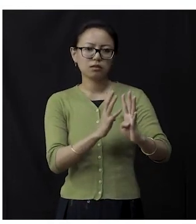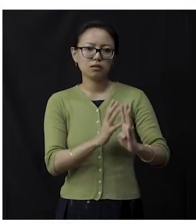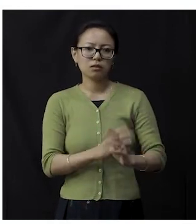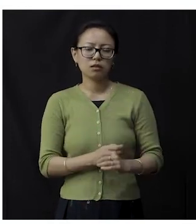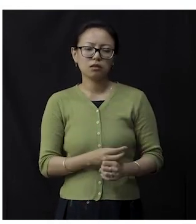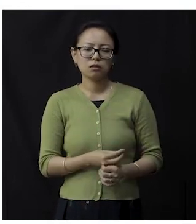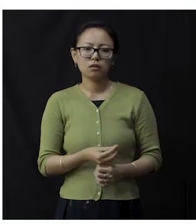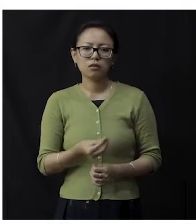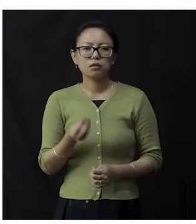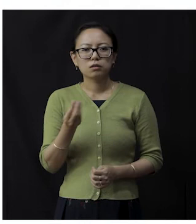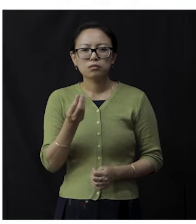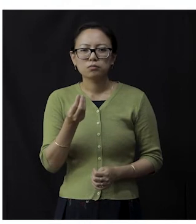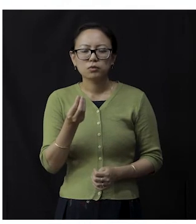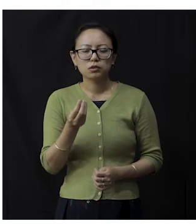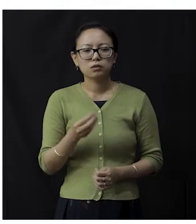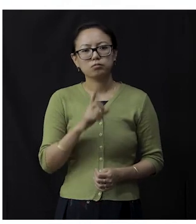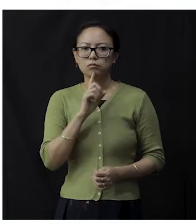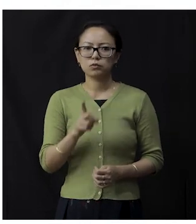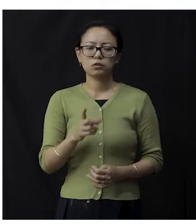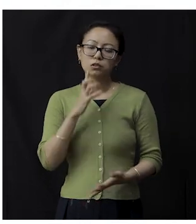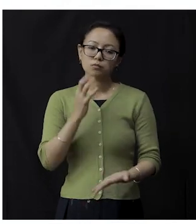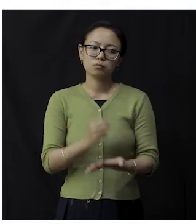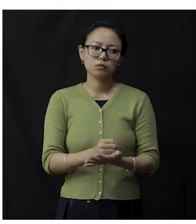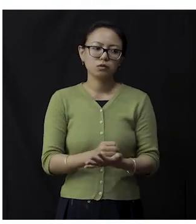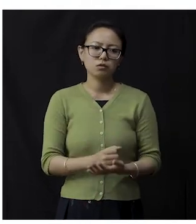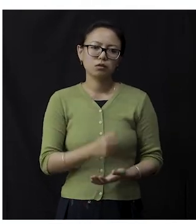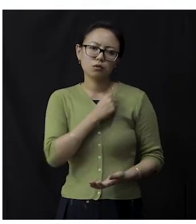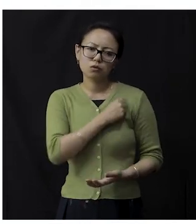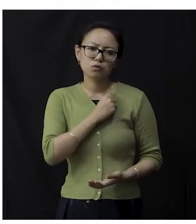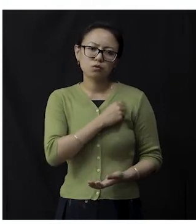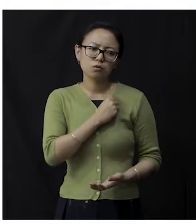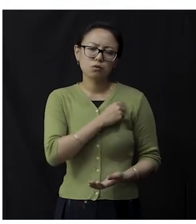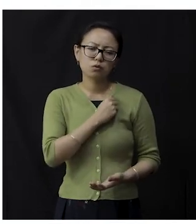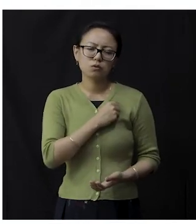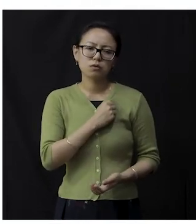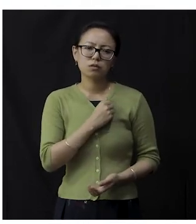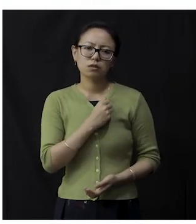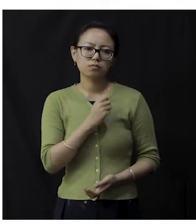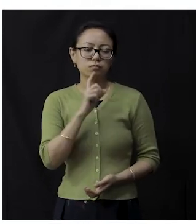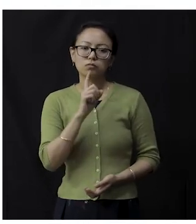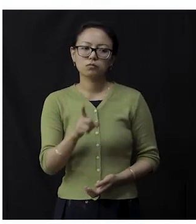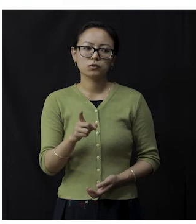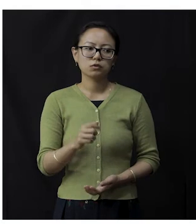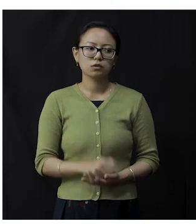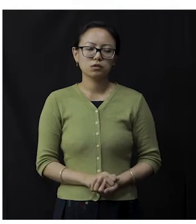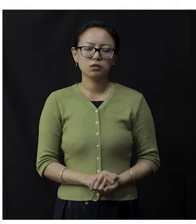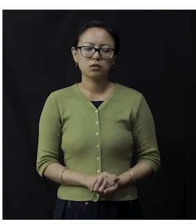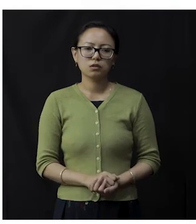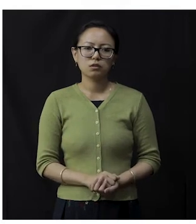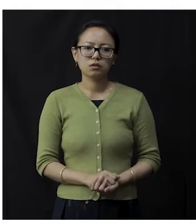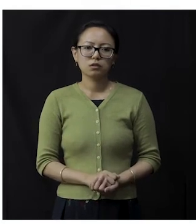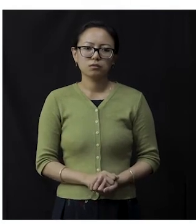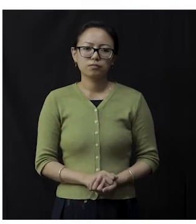say the word excuse me and then go. Sorry is never going to hurt you. Do say your apologies whenever